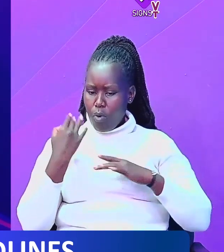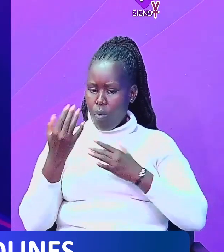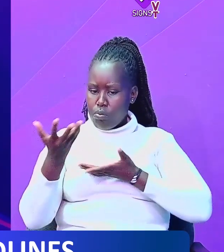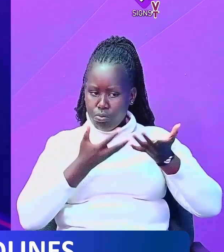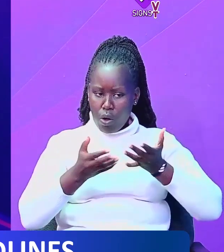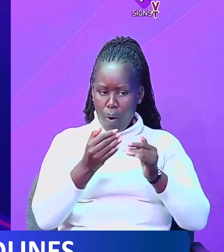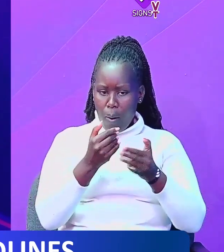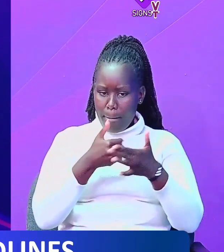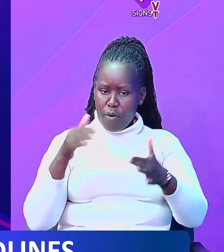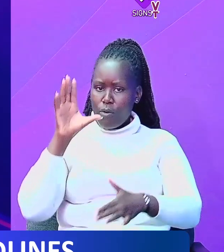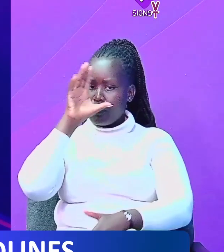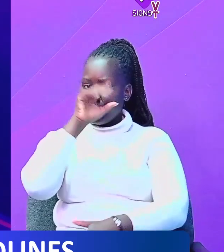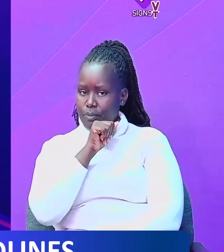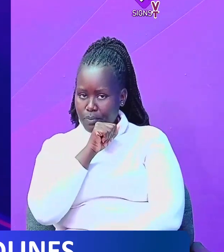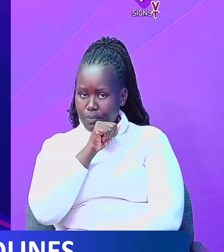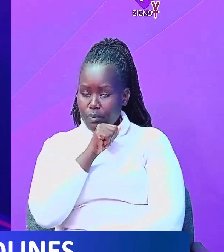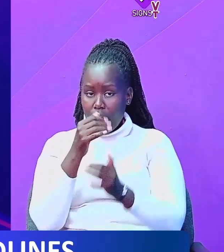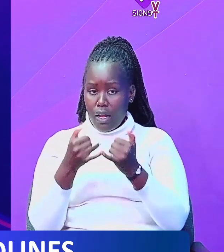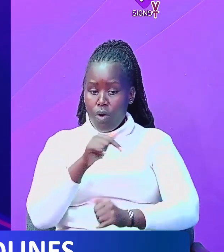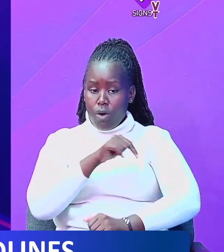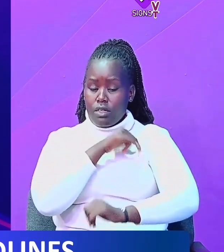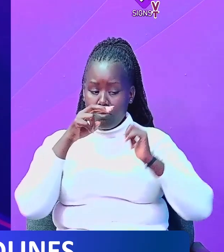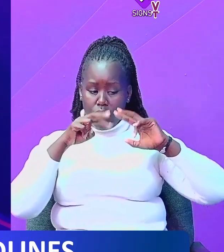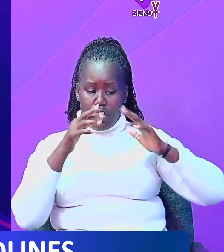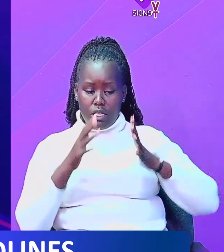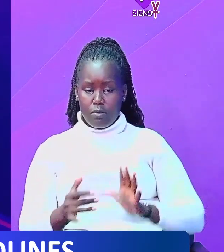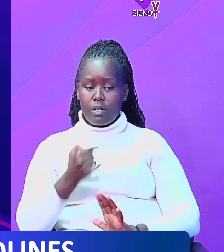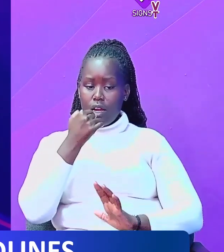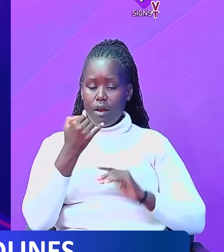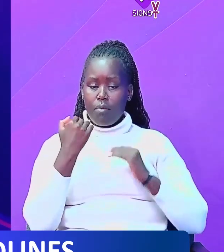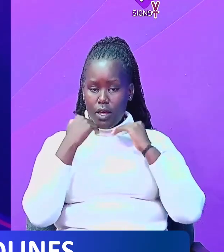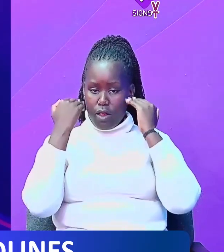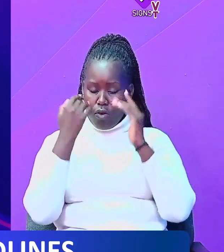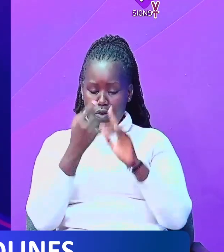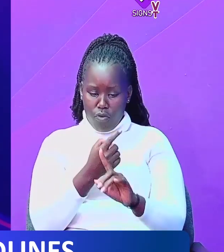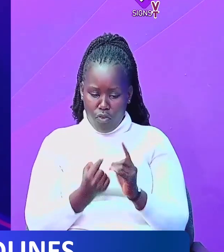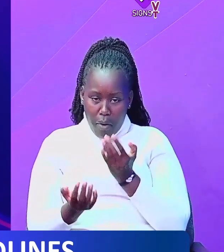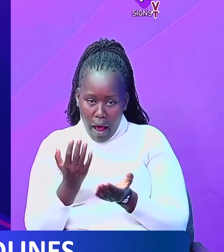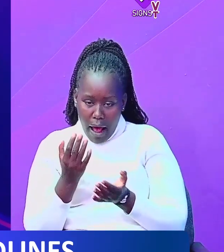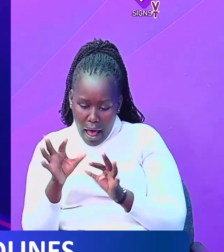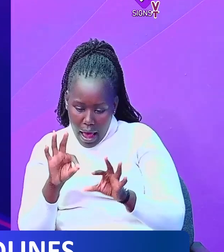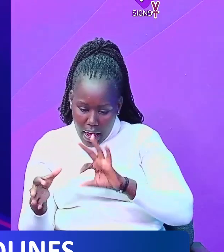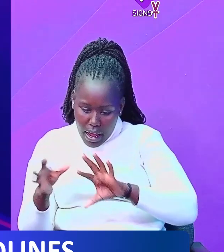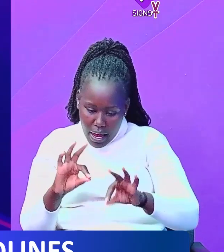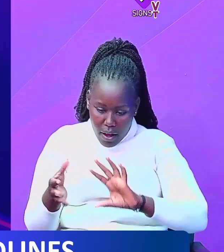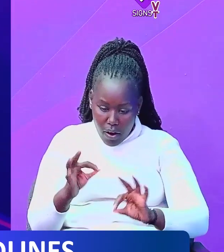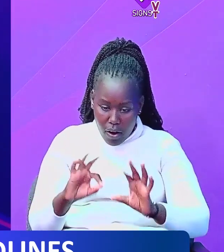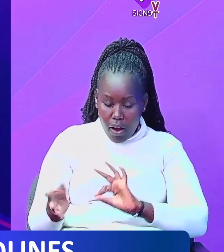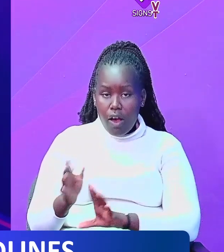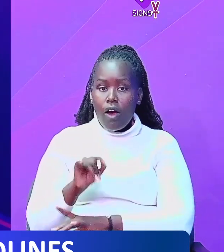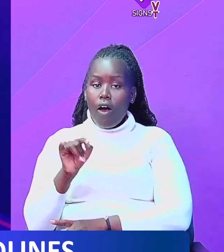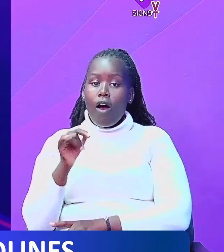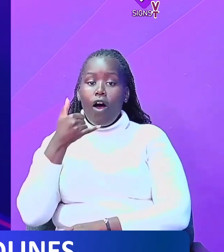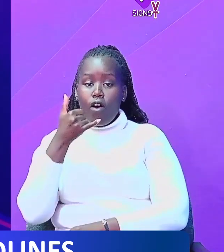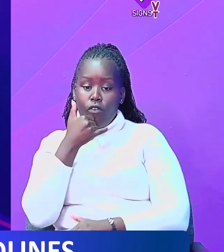went missing. Now, Chief Inspector Julius Muhiri told the court that from analysis, Odhiambo's phone signals were close to